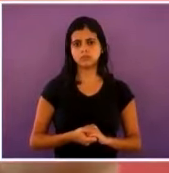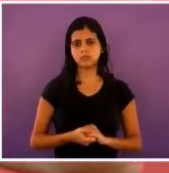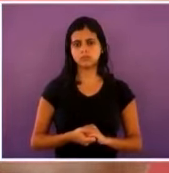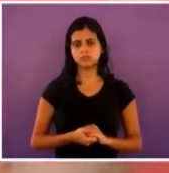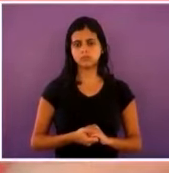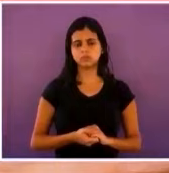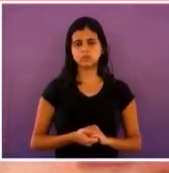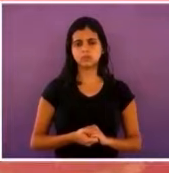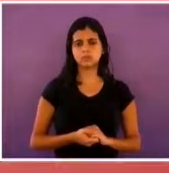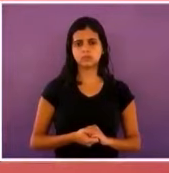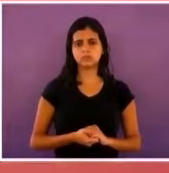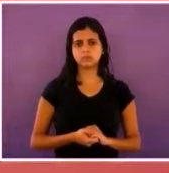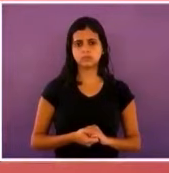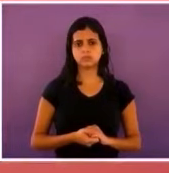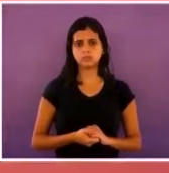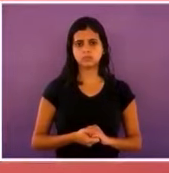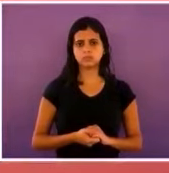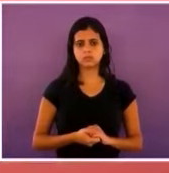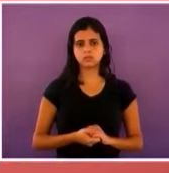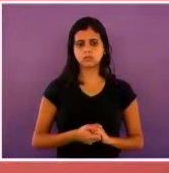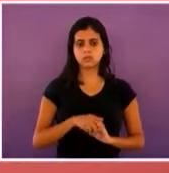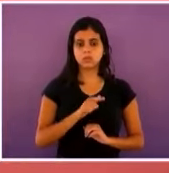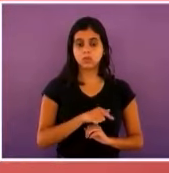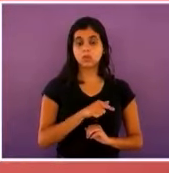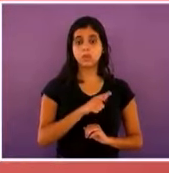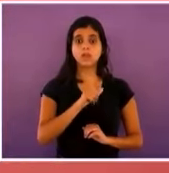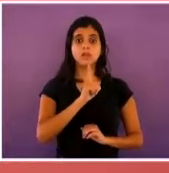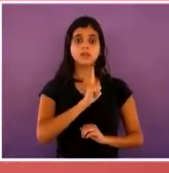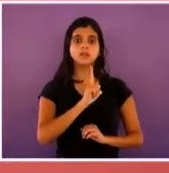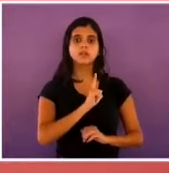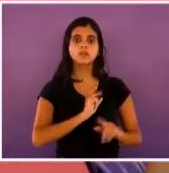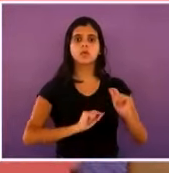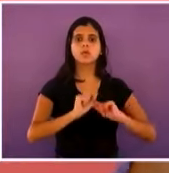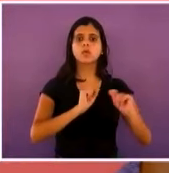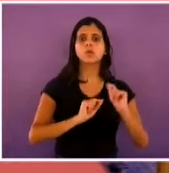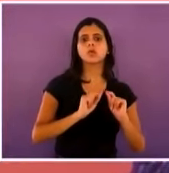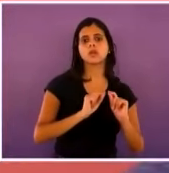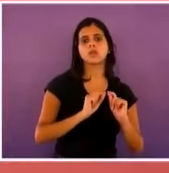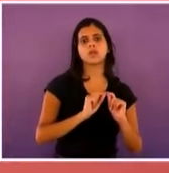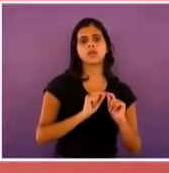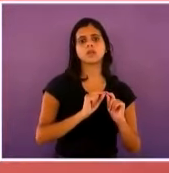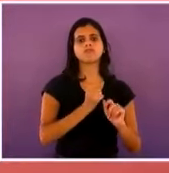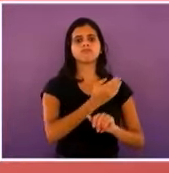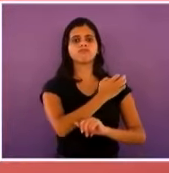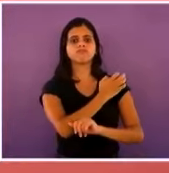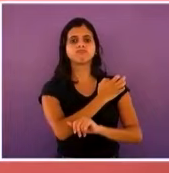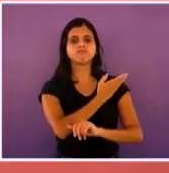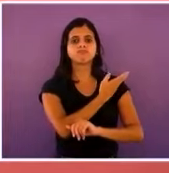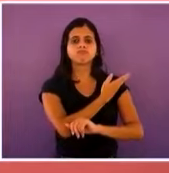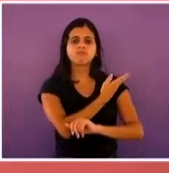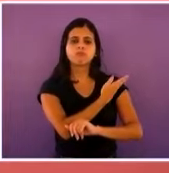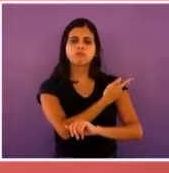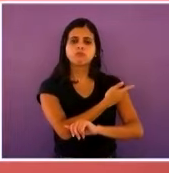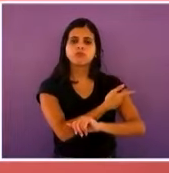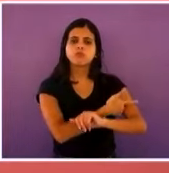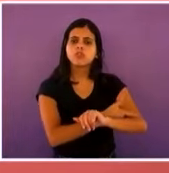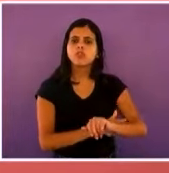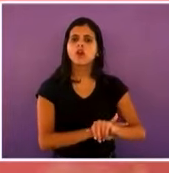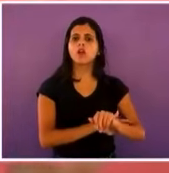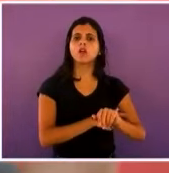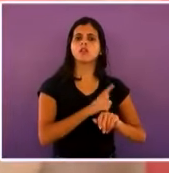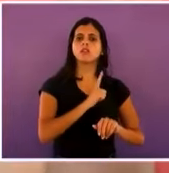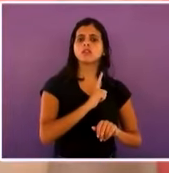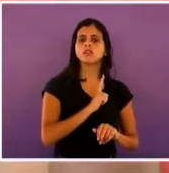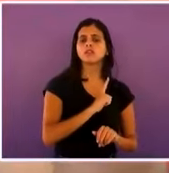of people around himself. Ele tinha uma educação militar, né, e ele reuniu esse grupo ao redor